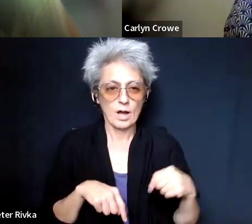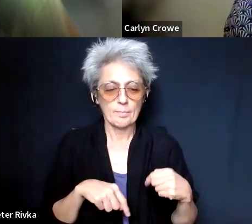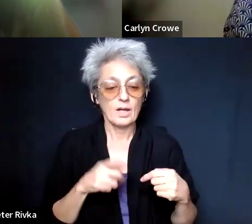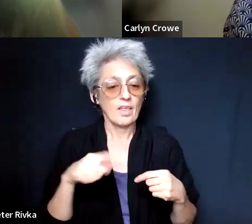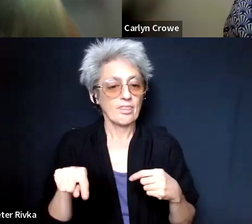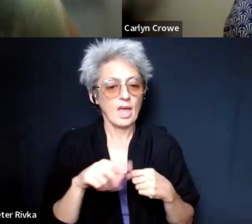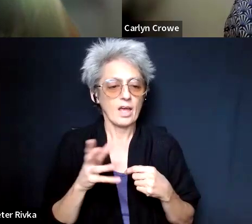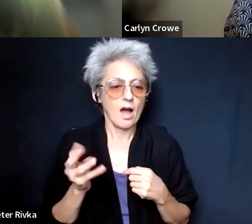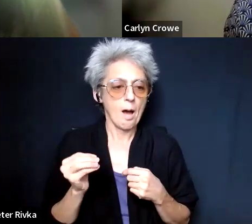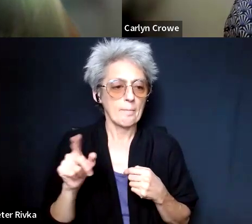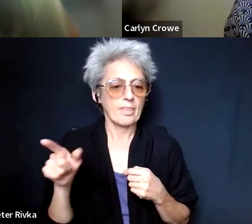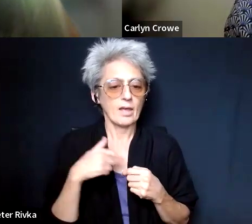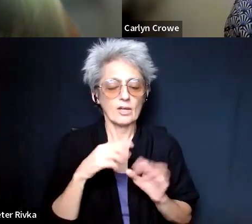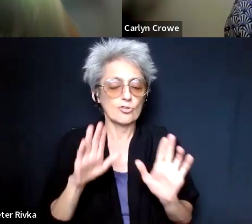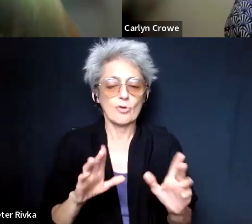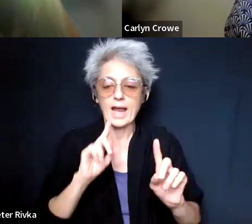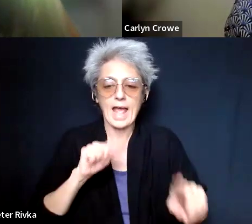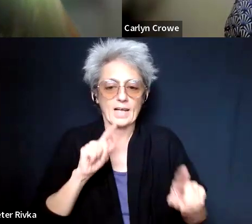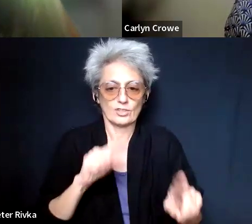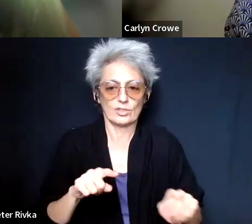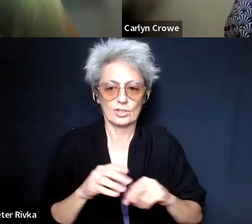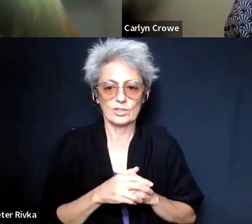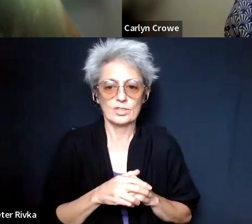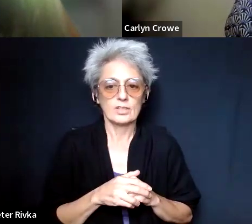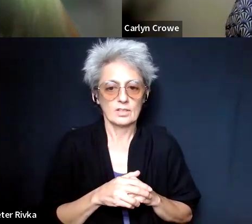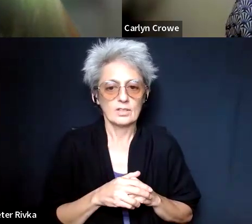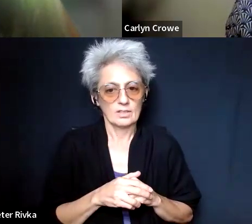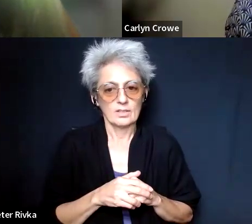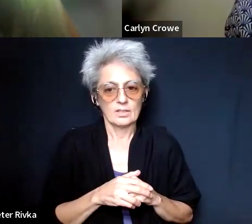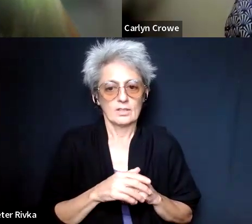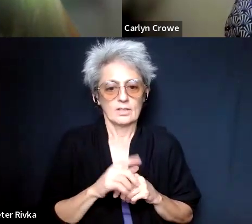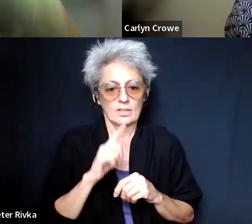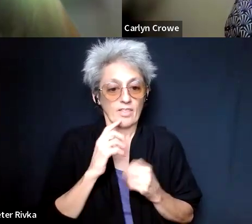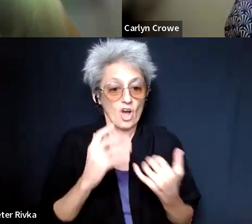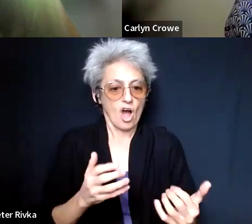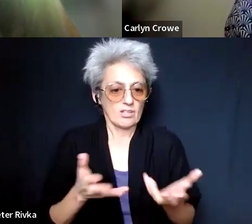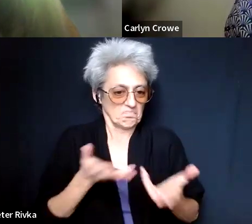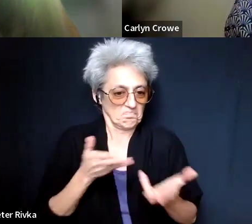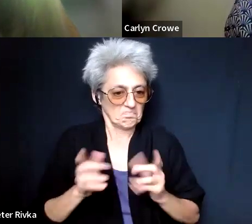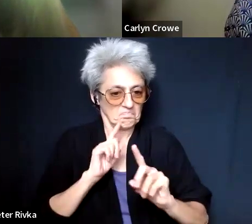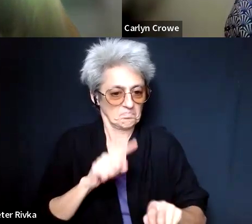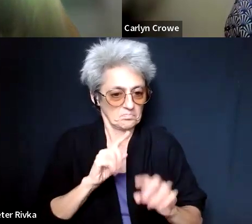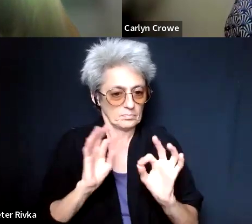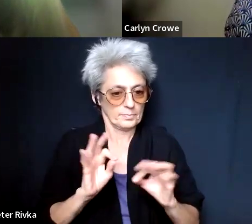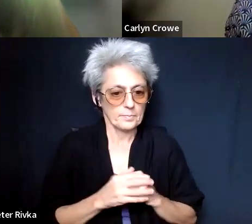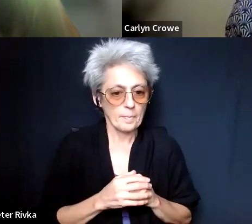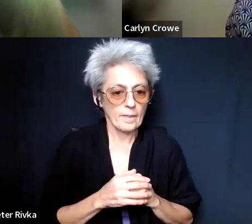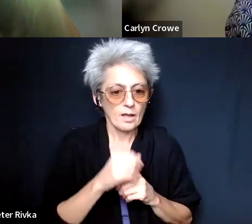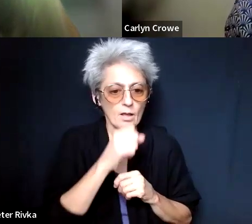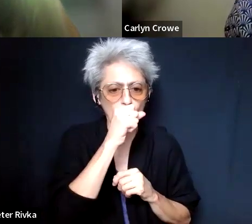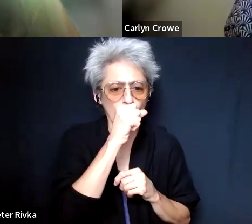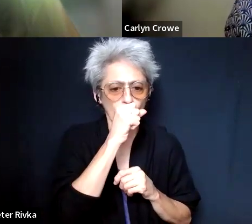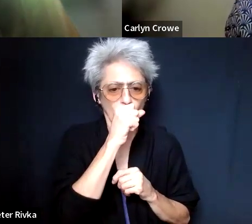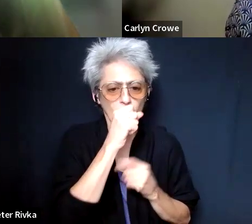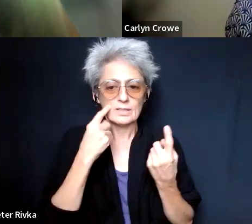great answers to questions and were really responsive to the audience. So it was a very